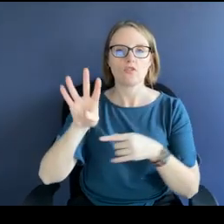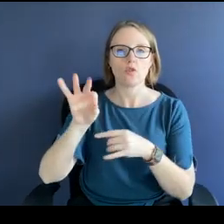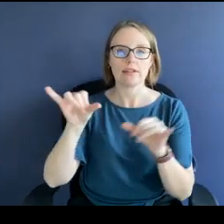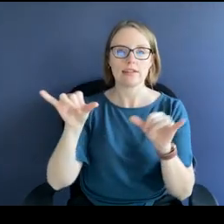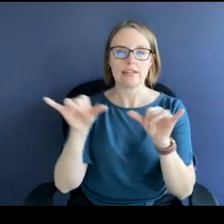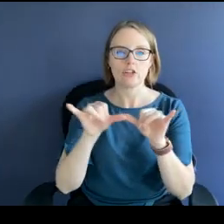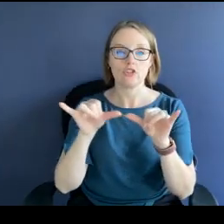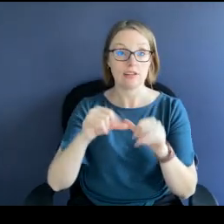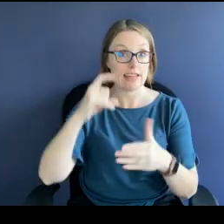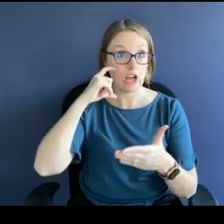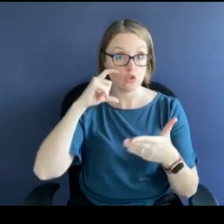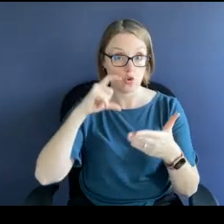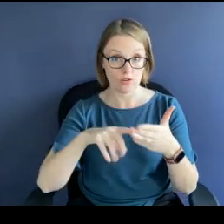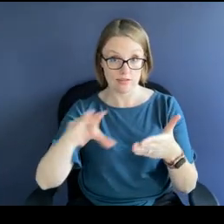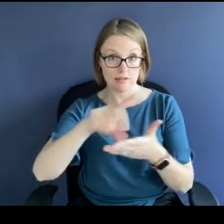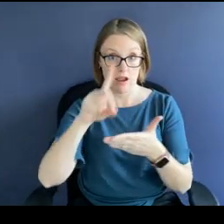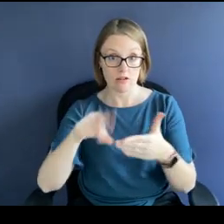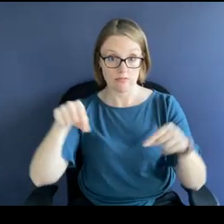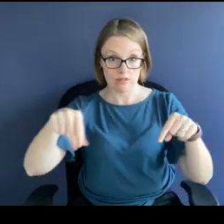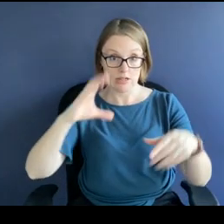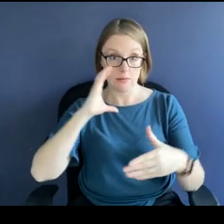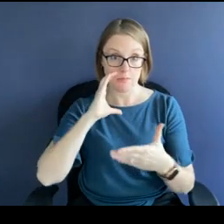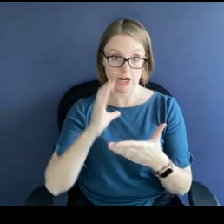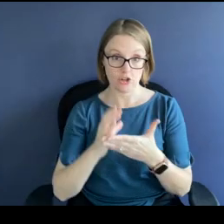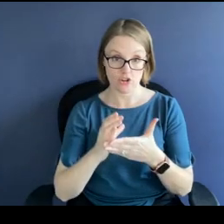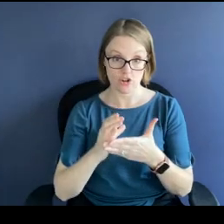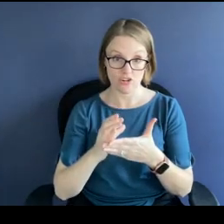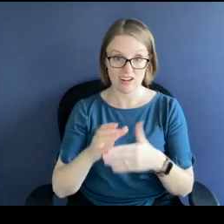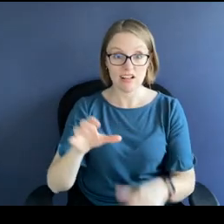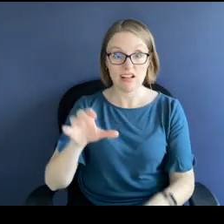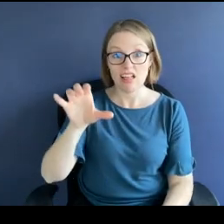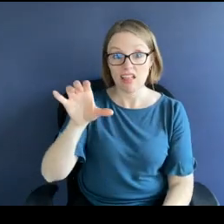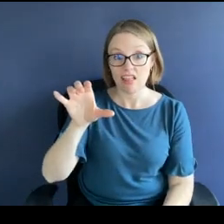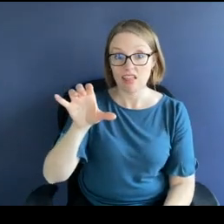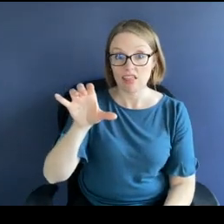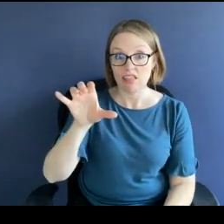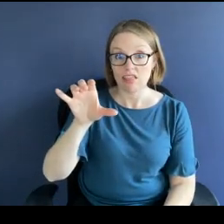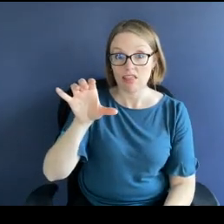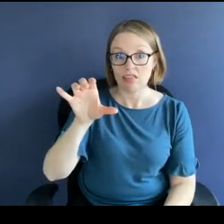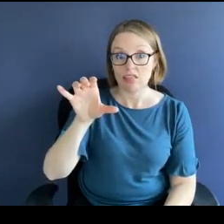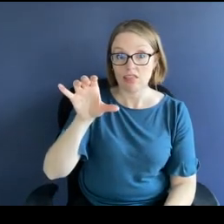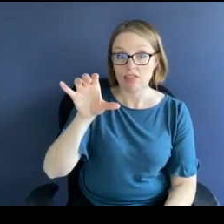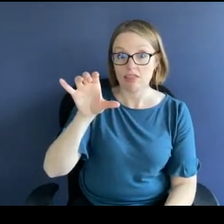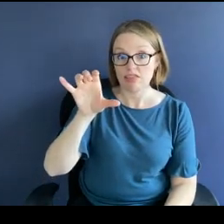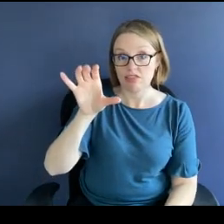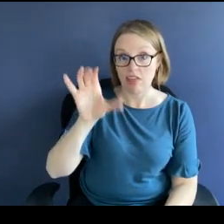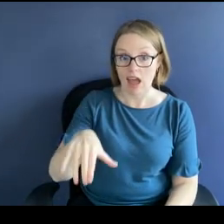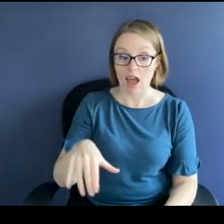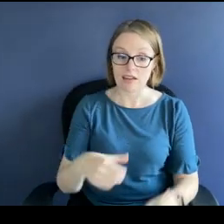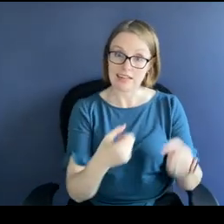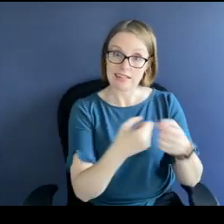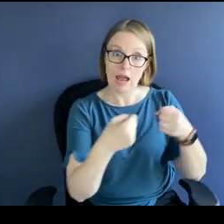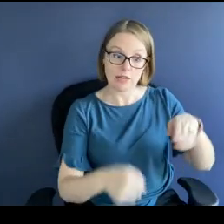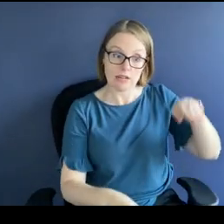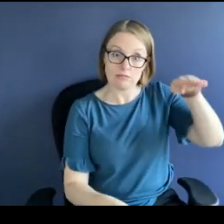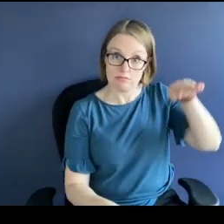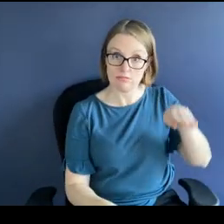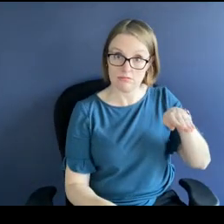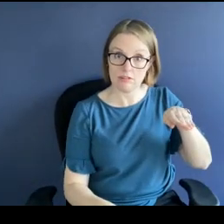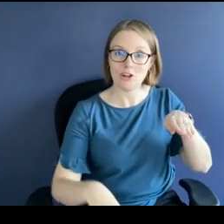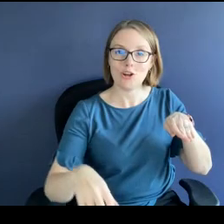diagram on your screen how far that refrigerator extends out past that cabinet, that wall